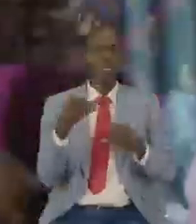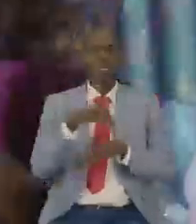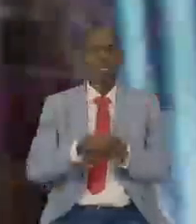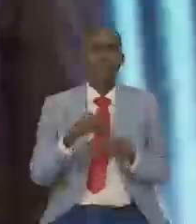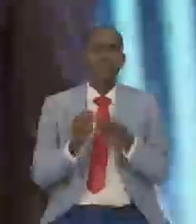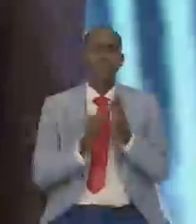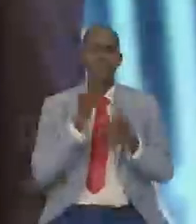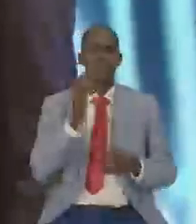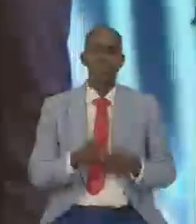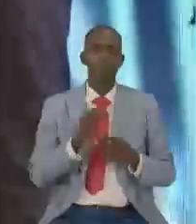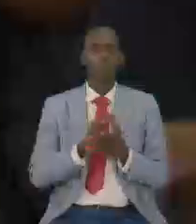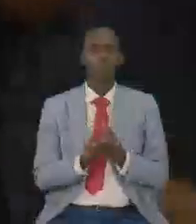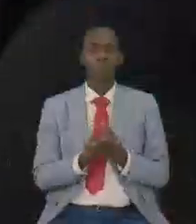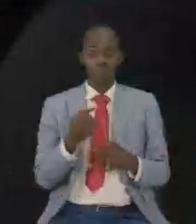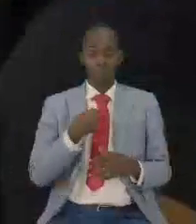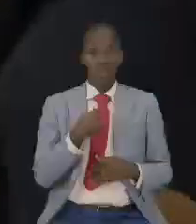Me,